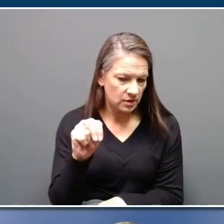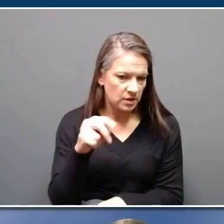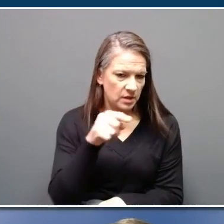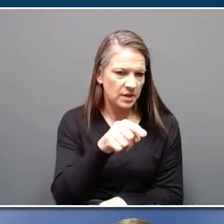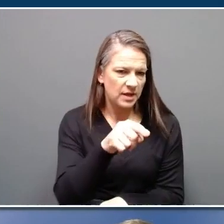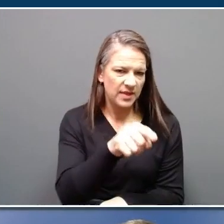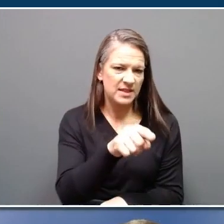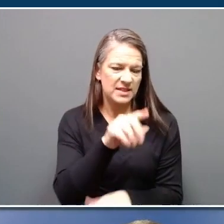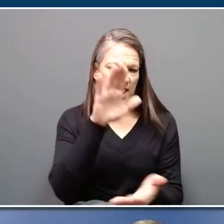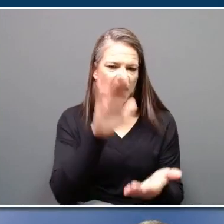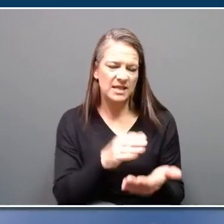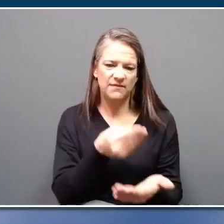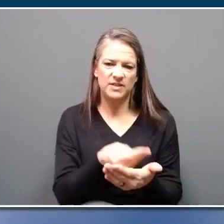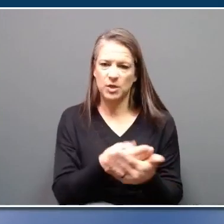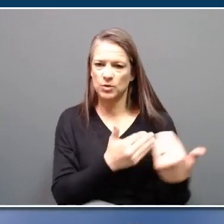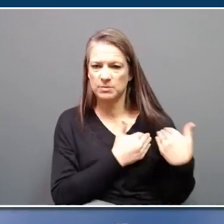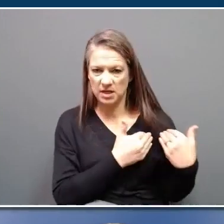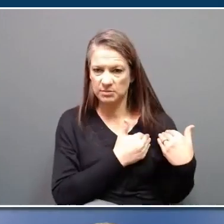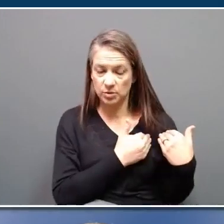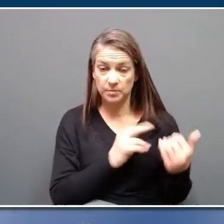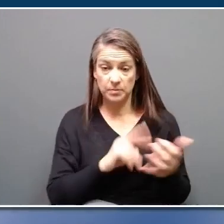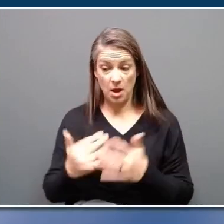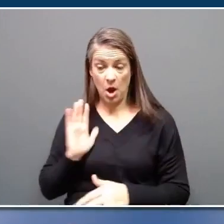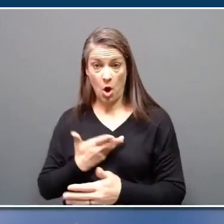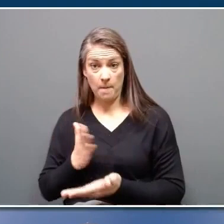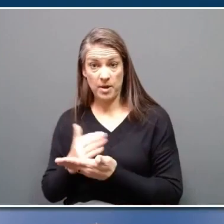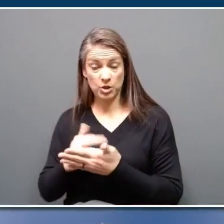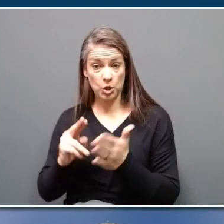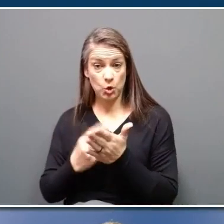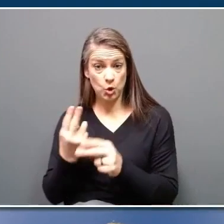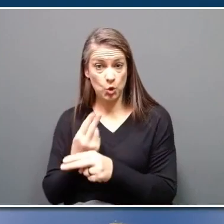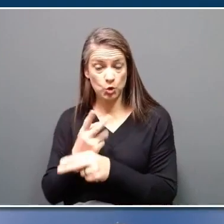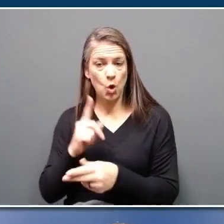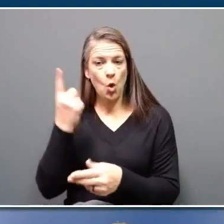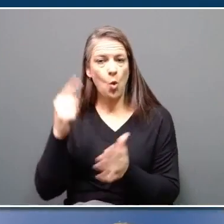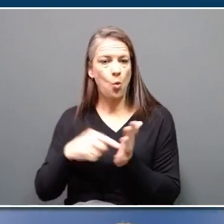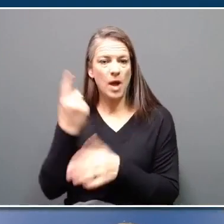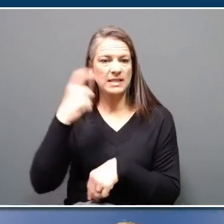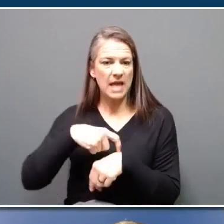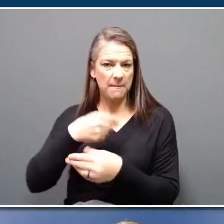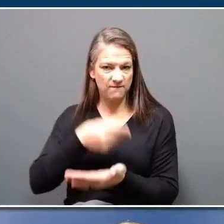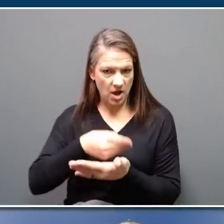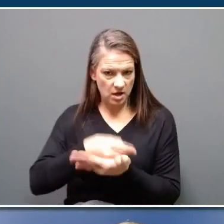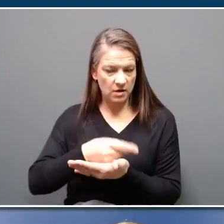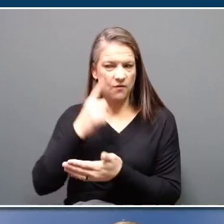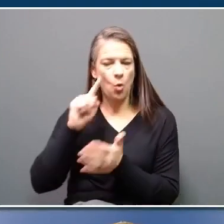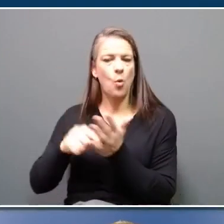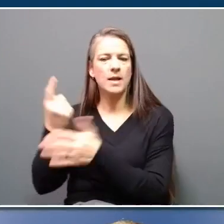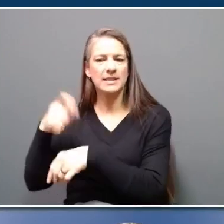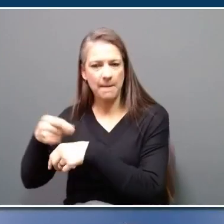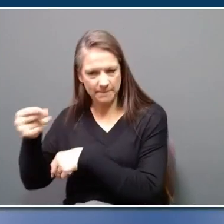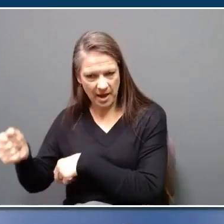do I mean by that? Our budget used only one-time funds for one-time expenses, recurring funds for recurring expenses,